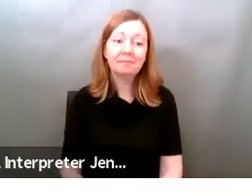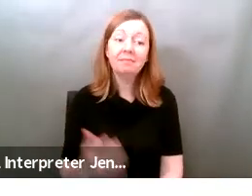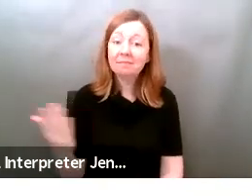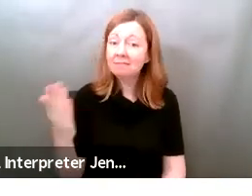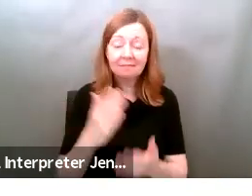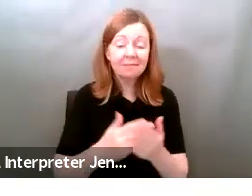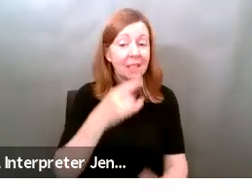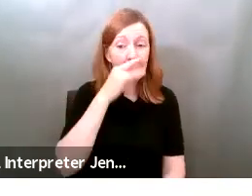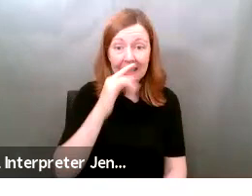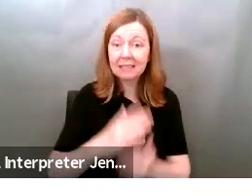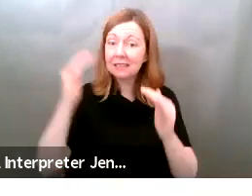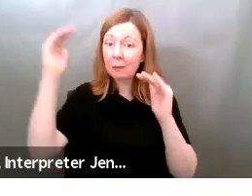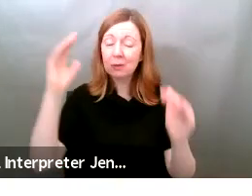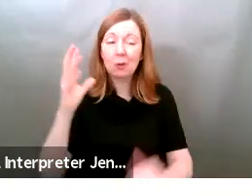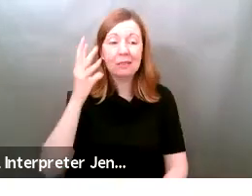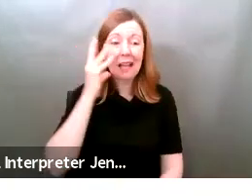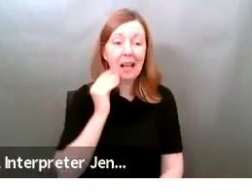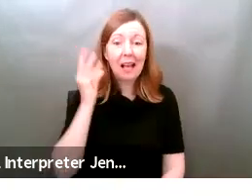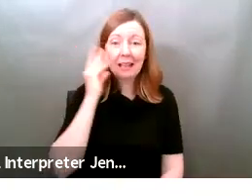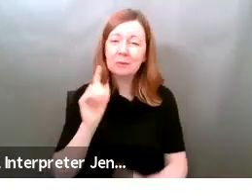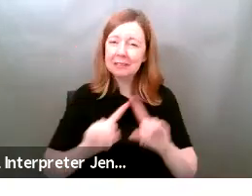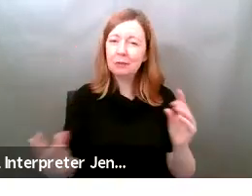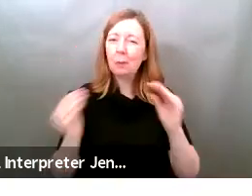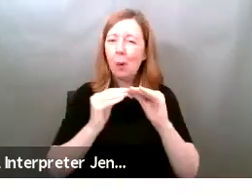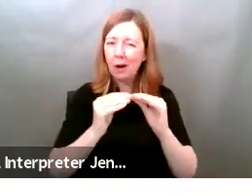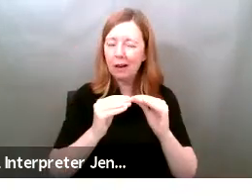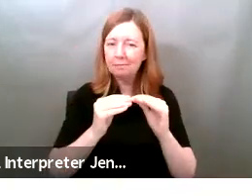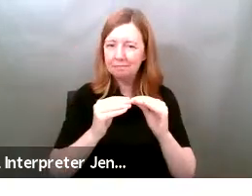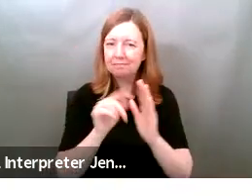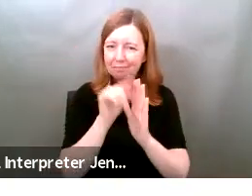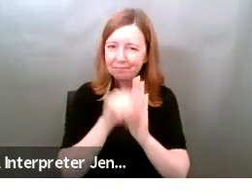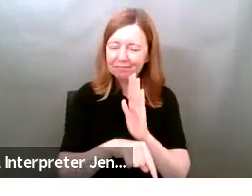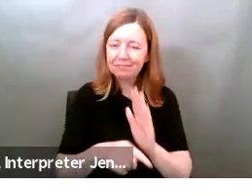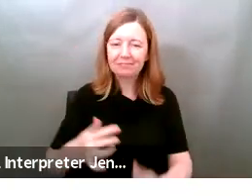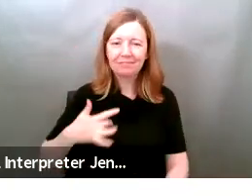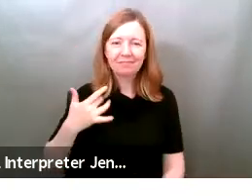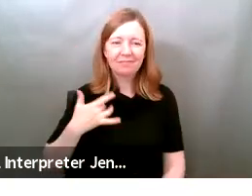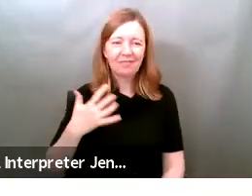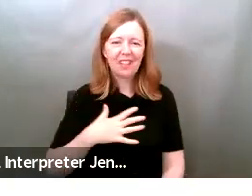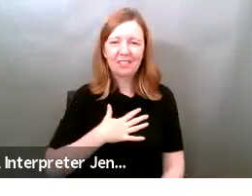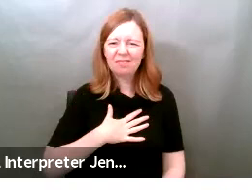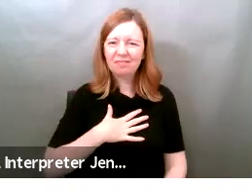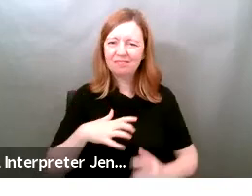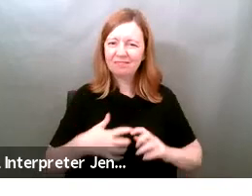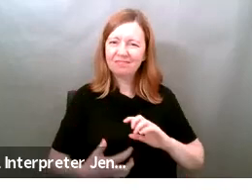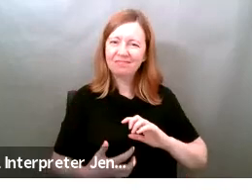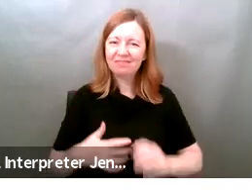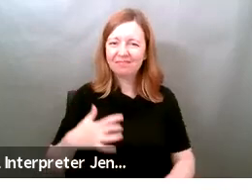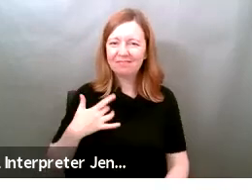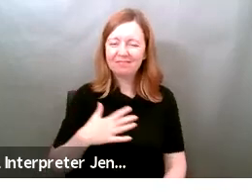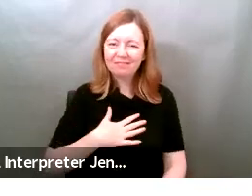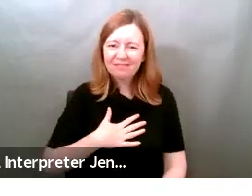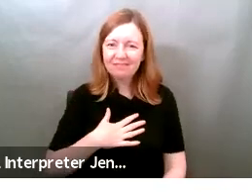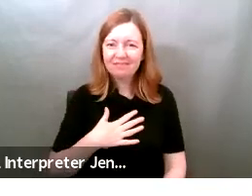kids and adults experience a bit more symptoms. They kind of feel a little different than usual. They feel a